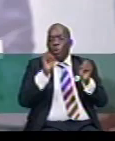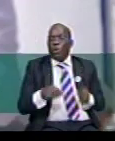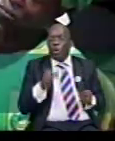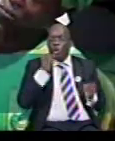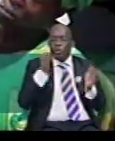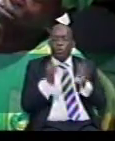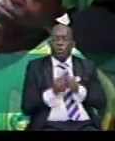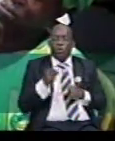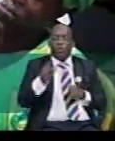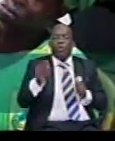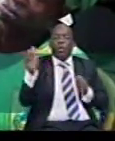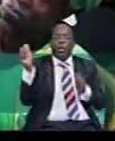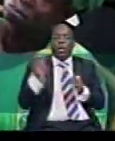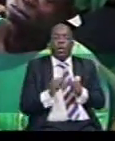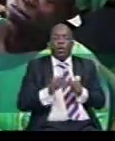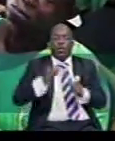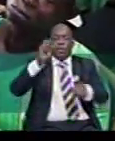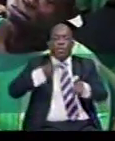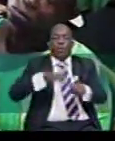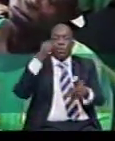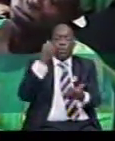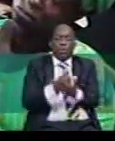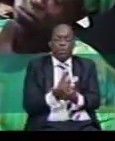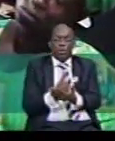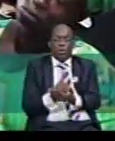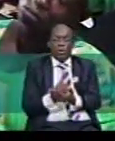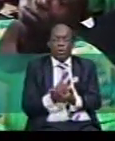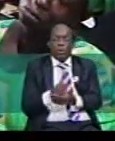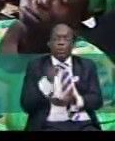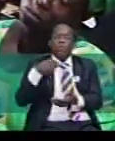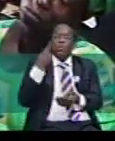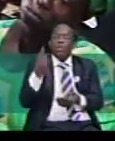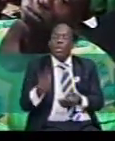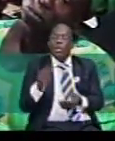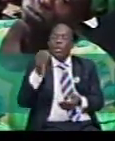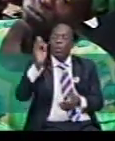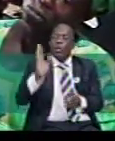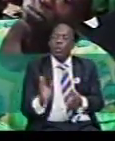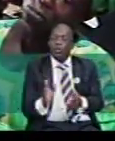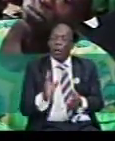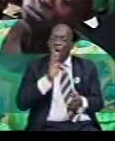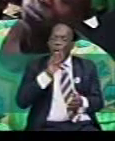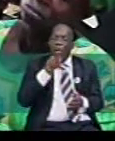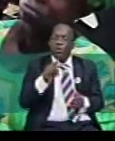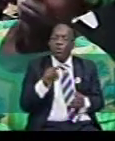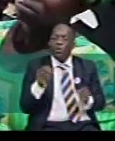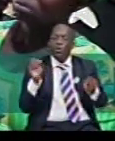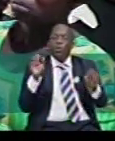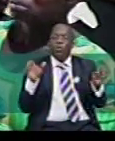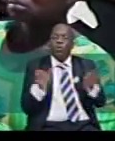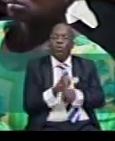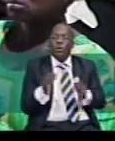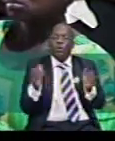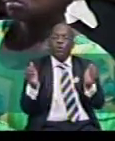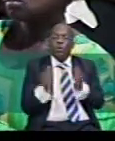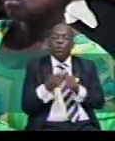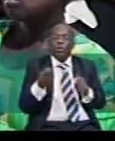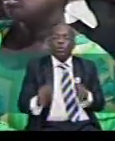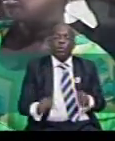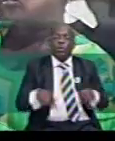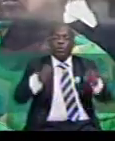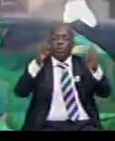time. You say, Pastor, I don't feel the power. Do you feel